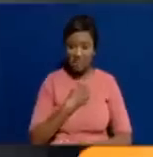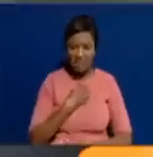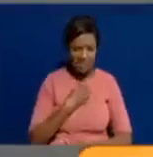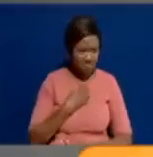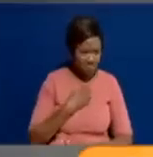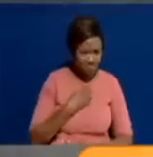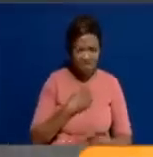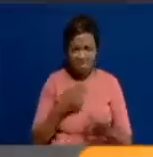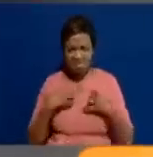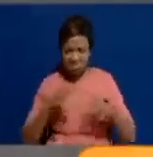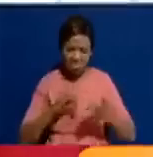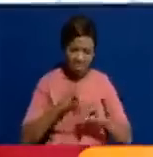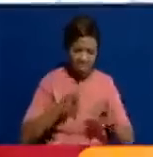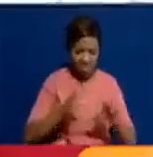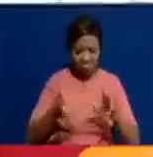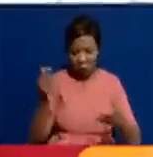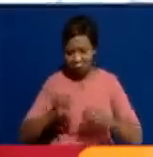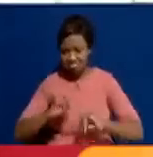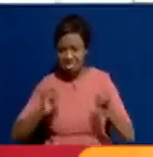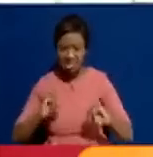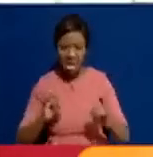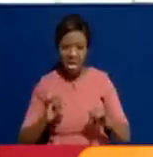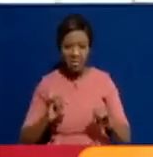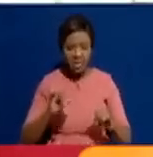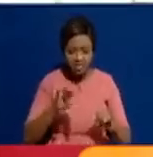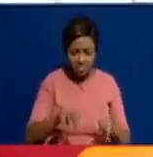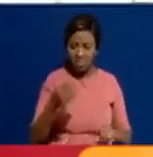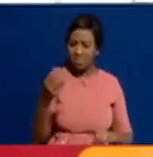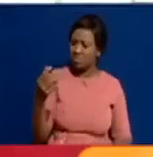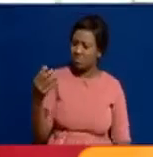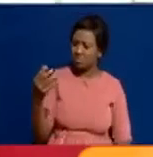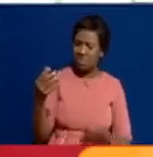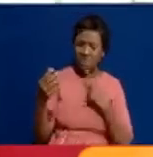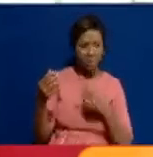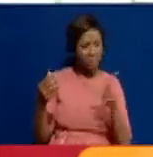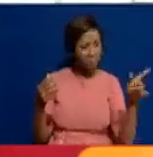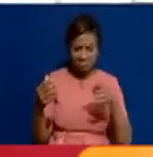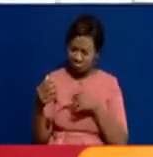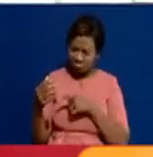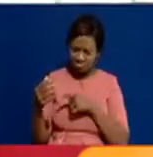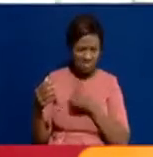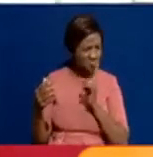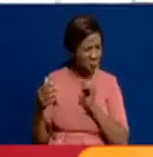going through the bags, trying to like clean the house and whatnot. She found the pills and she asked me like,